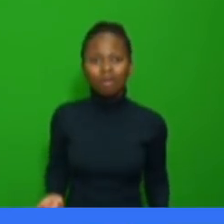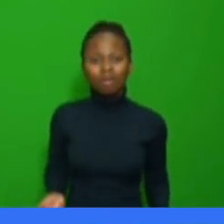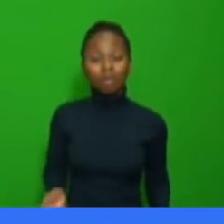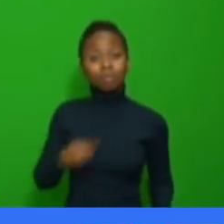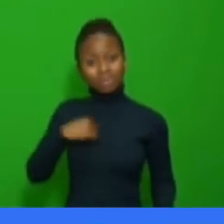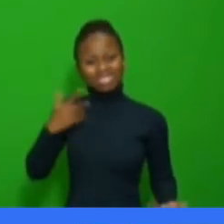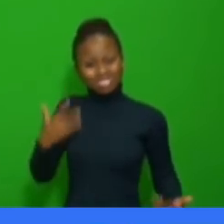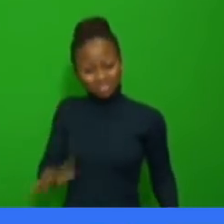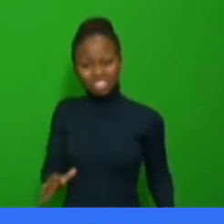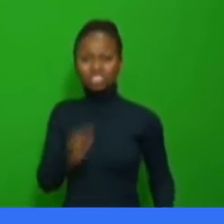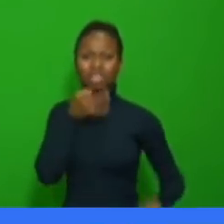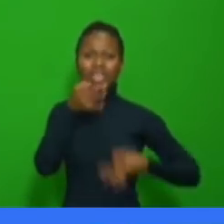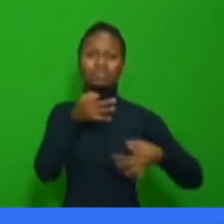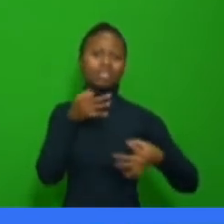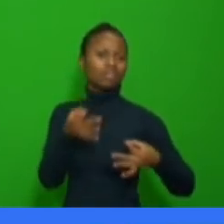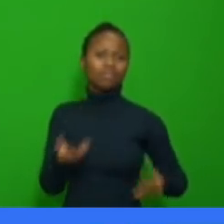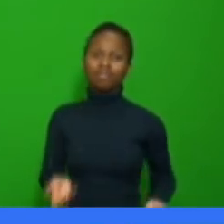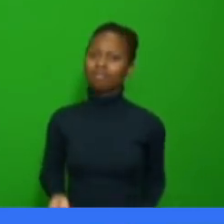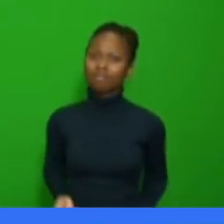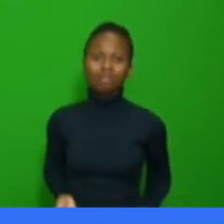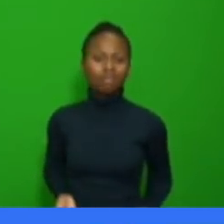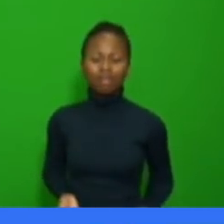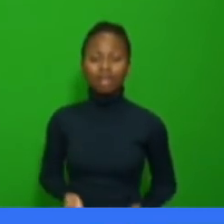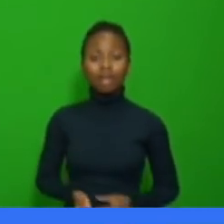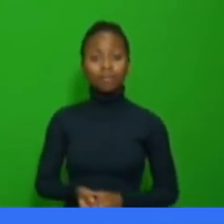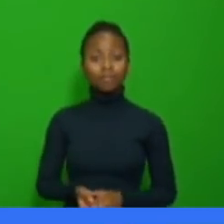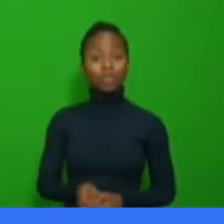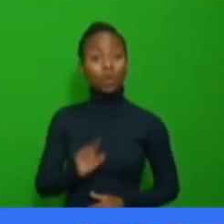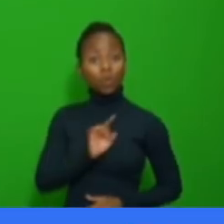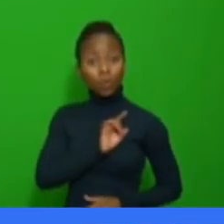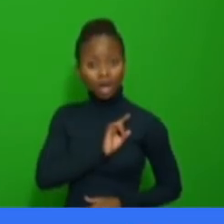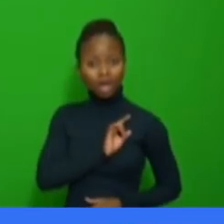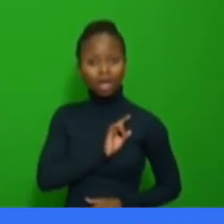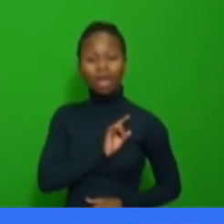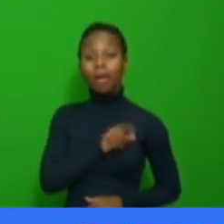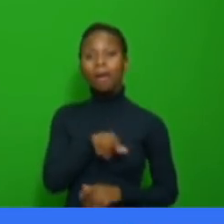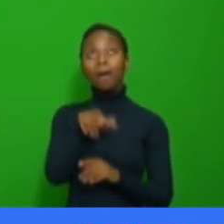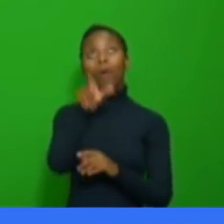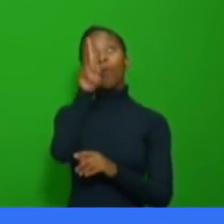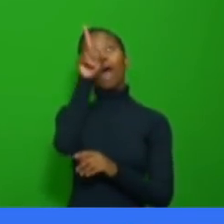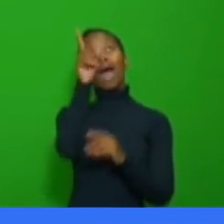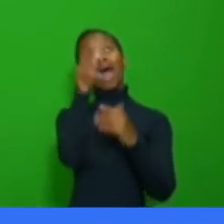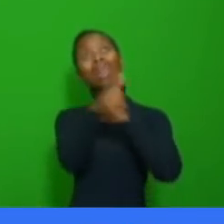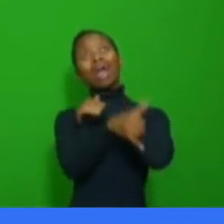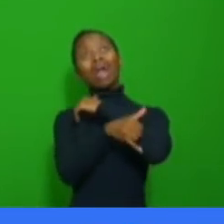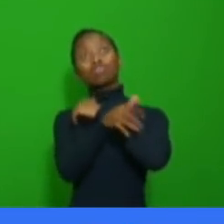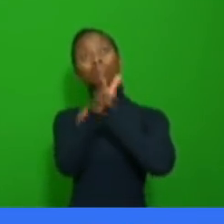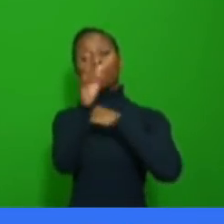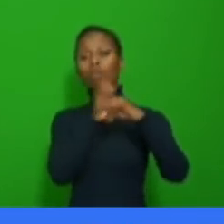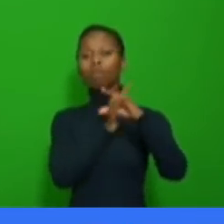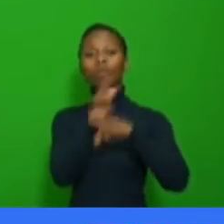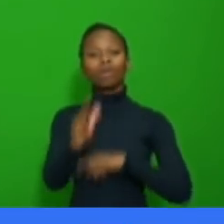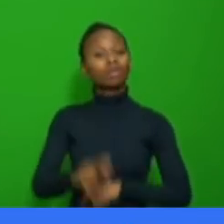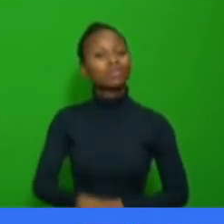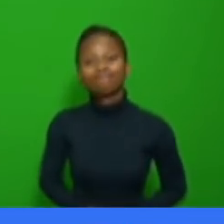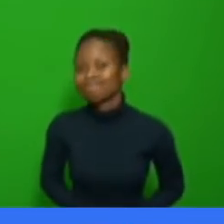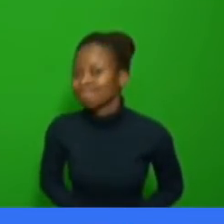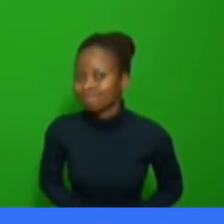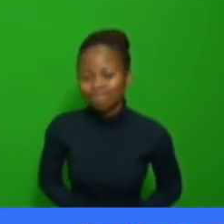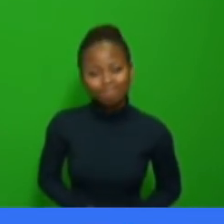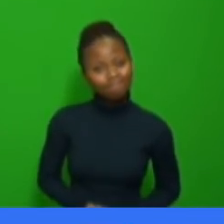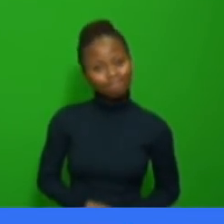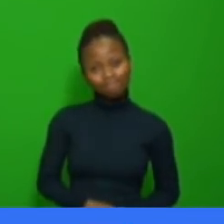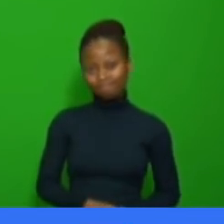had moved from, that there are no winners in a trade war. I think that